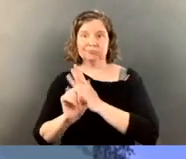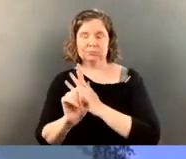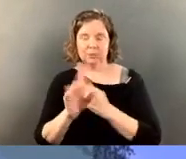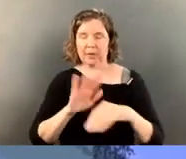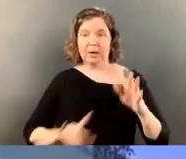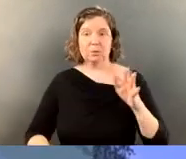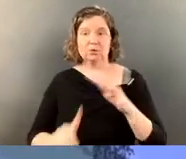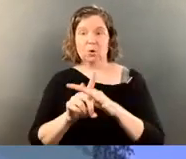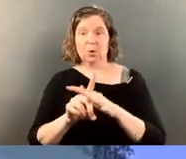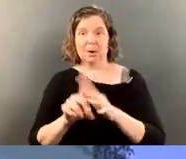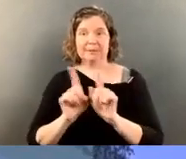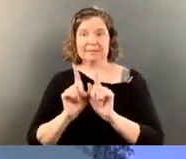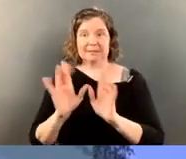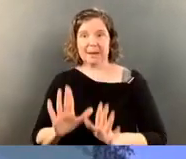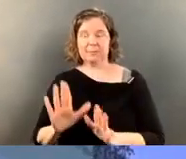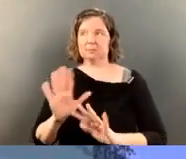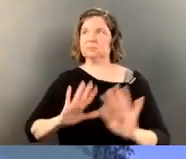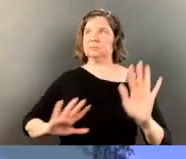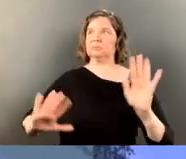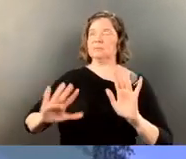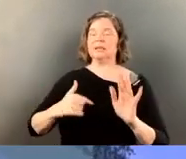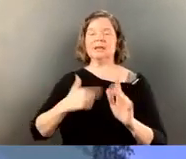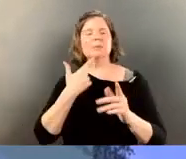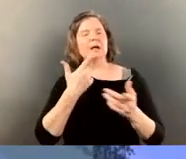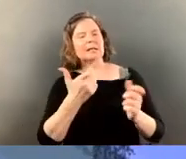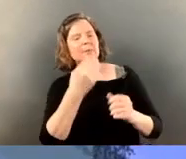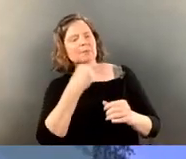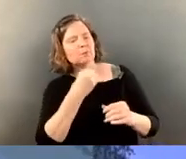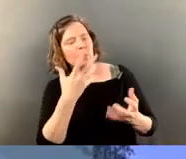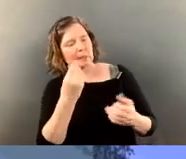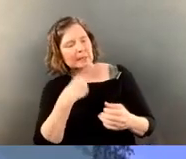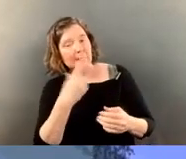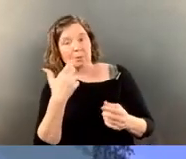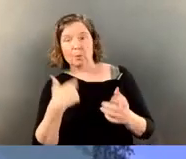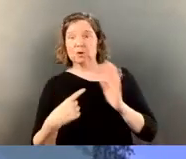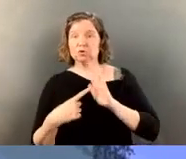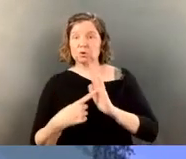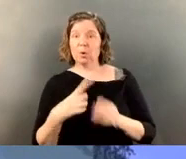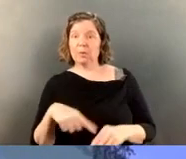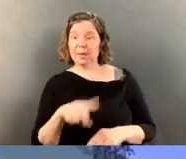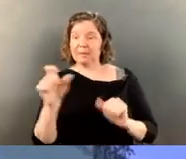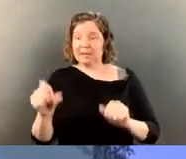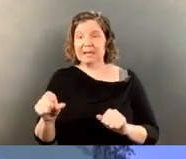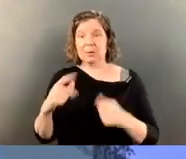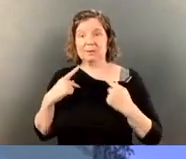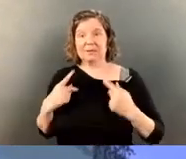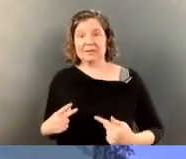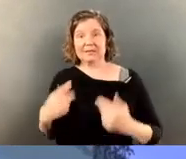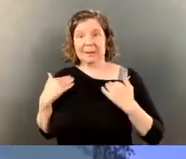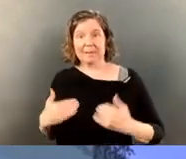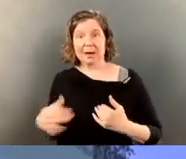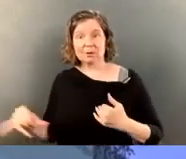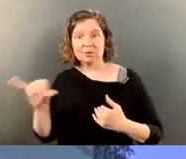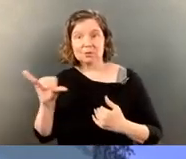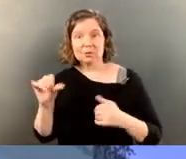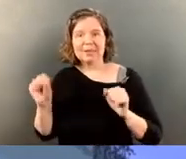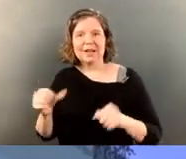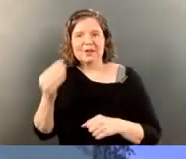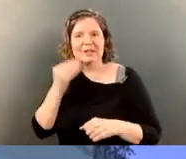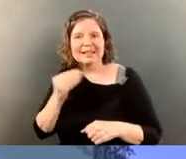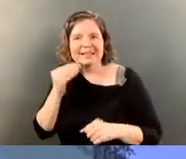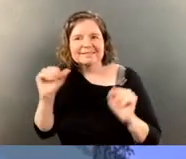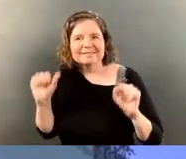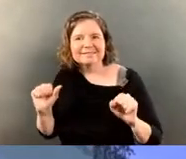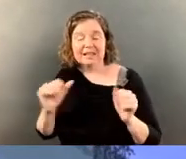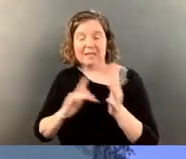come and show up to the disciples, and he would say, "Now give me some food to eat," because he wanted to show them that he was a physical body that could eat food.